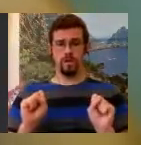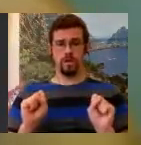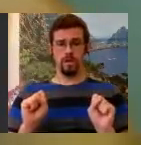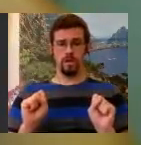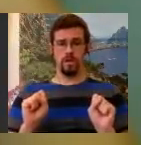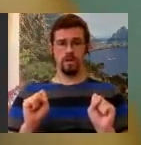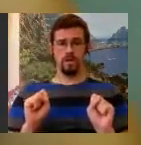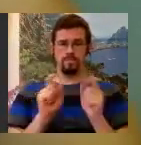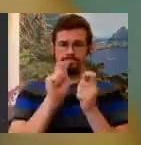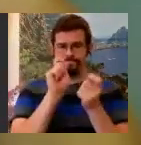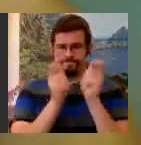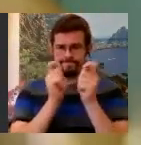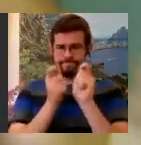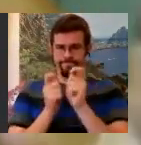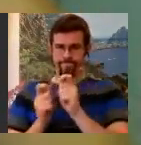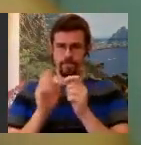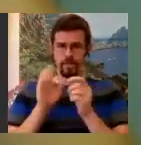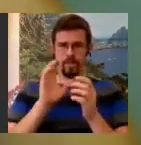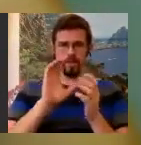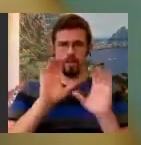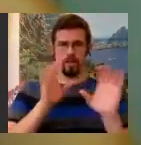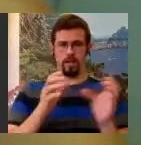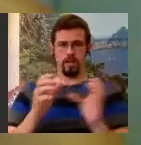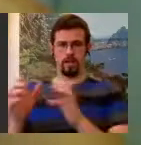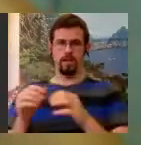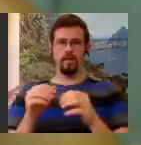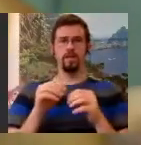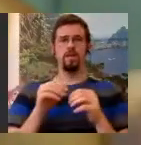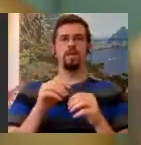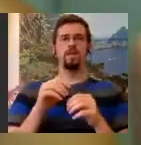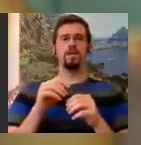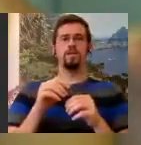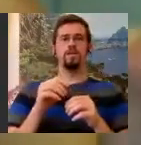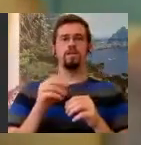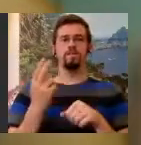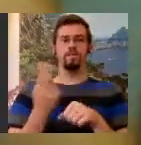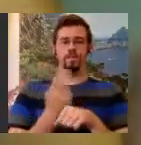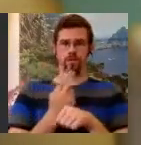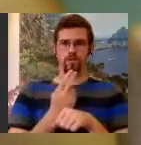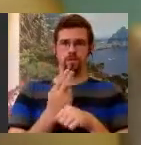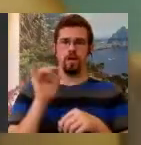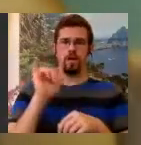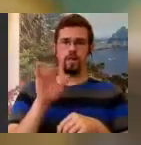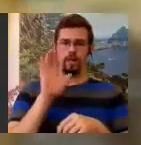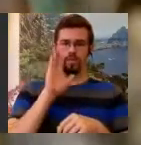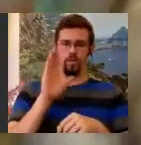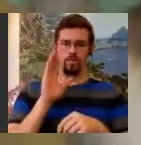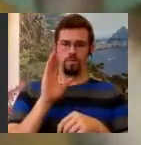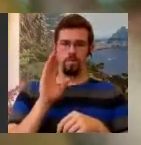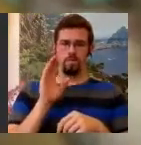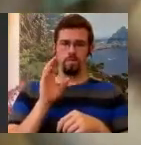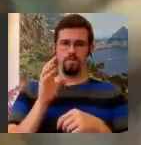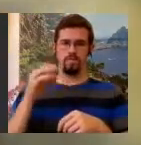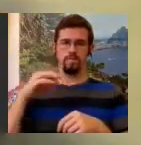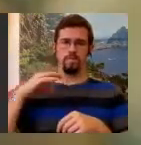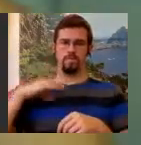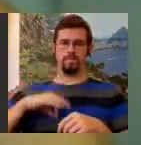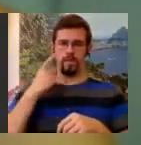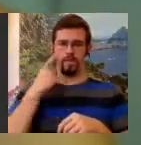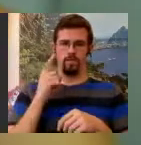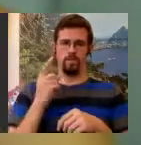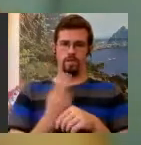recognize handwritten glyphs, and this will be the topic of the presentation by Fabrizio